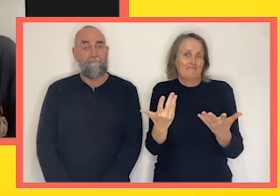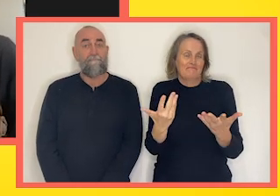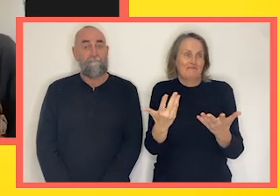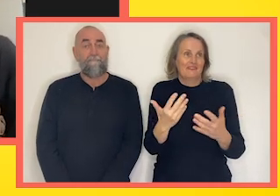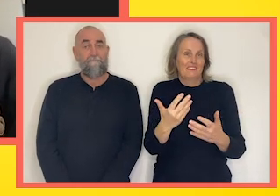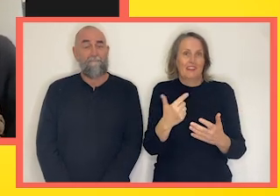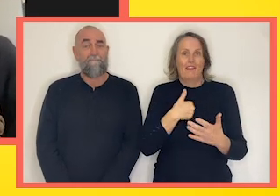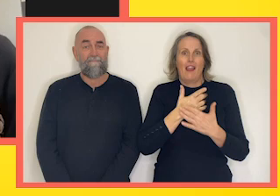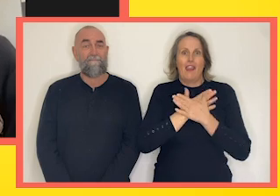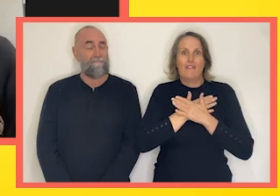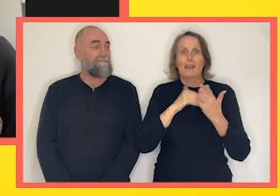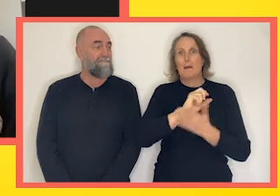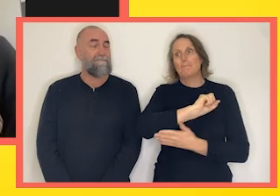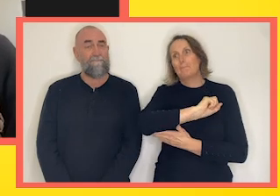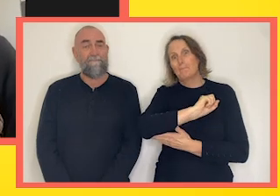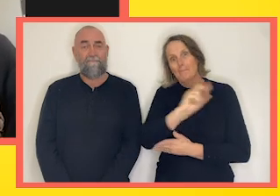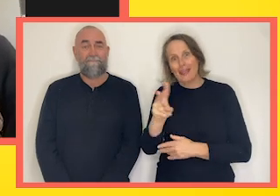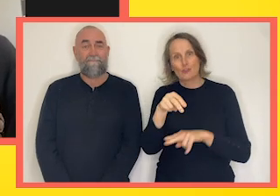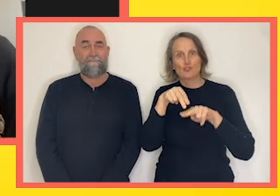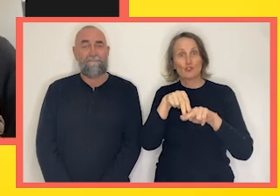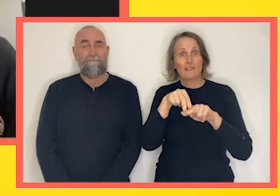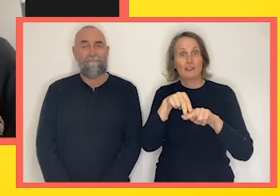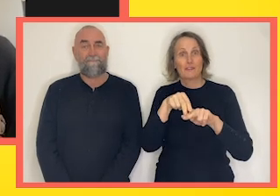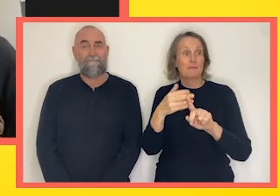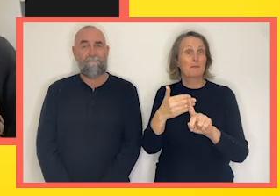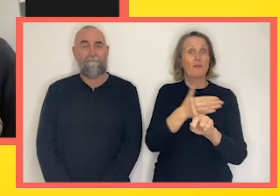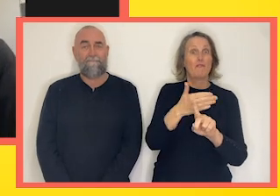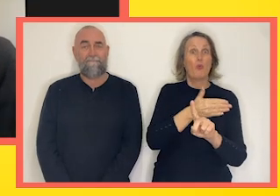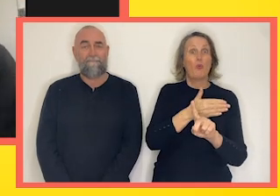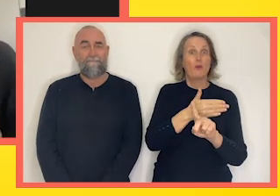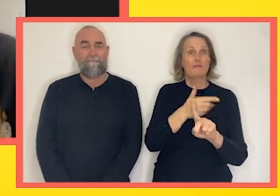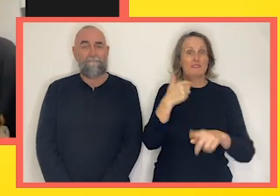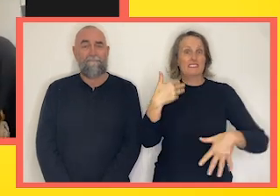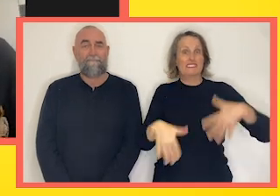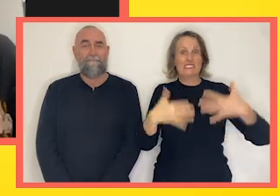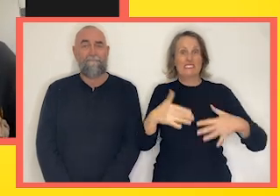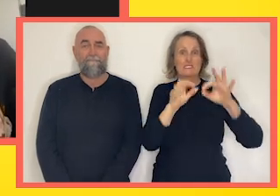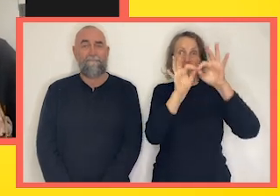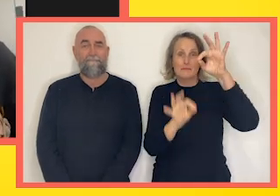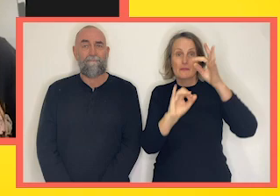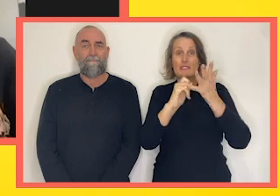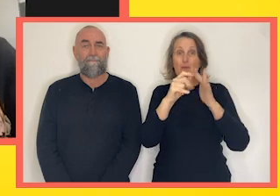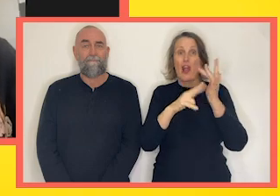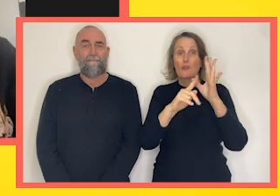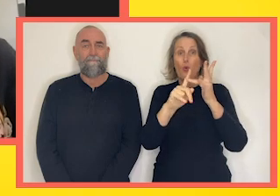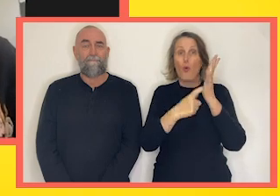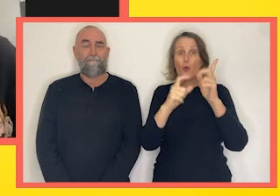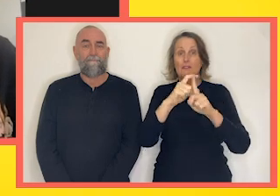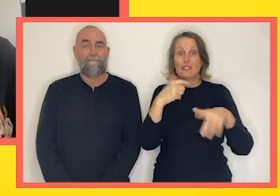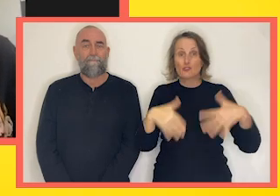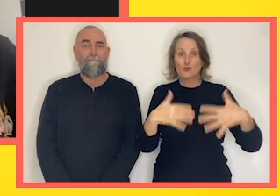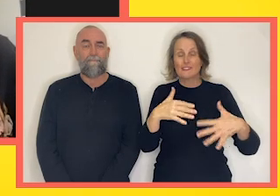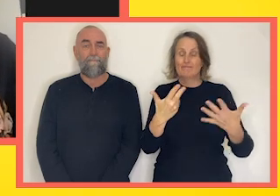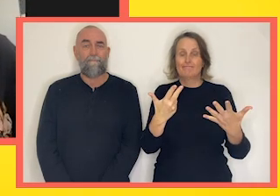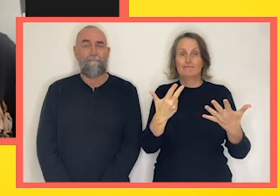just to get back out into the ocean post acquirement of the spinal cord injury, it's